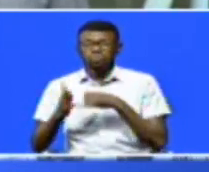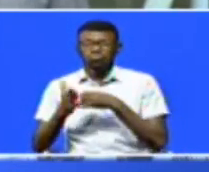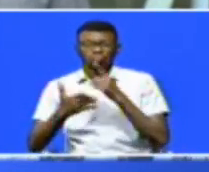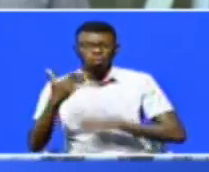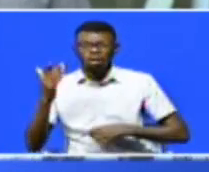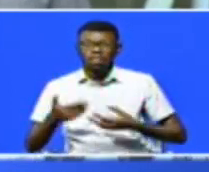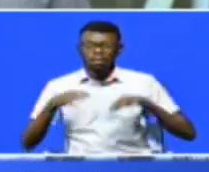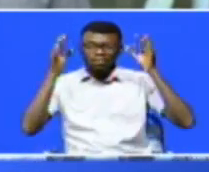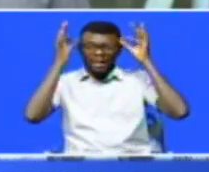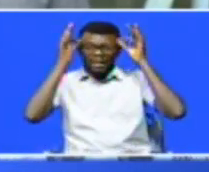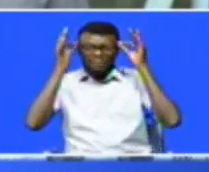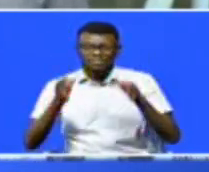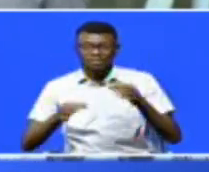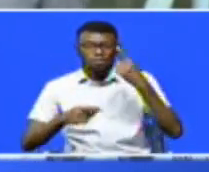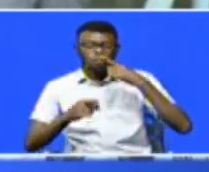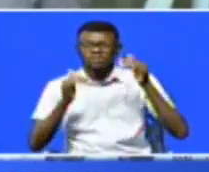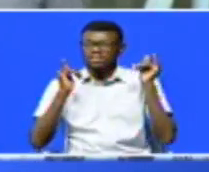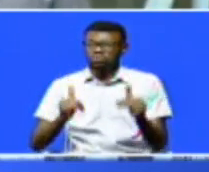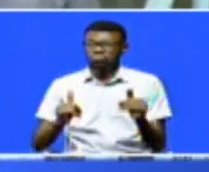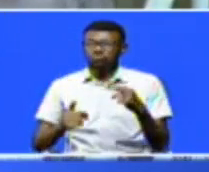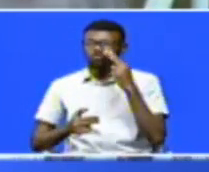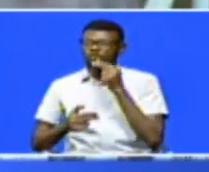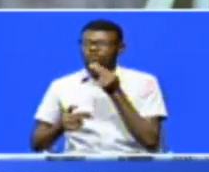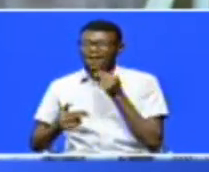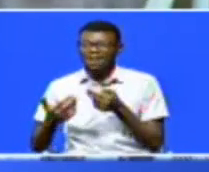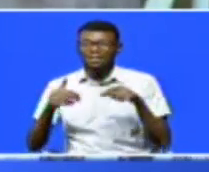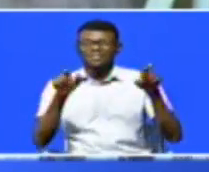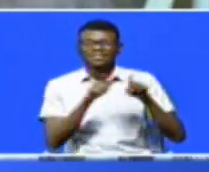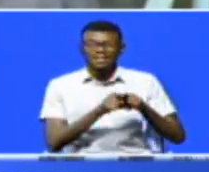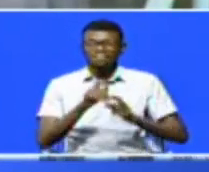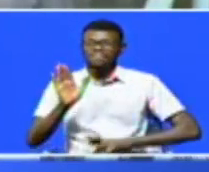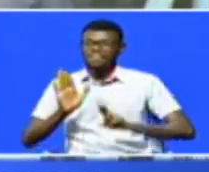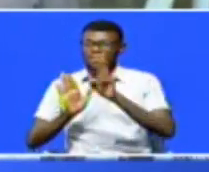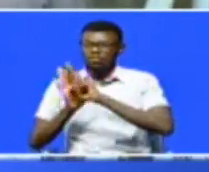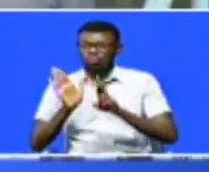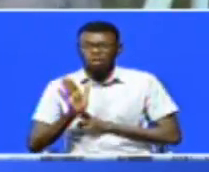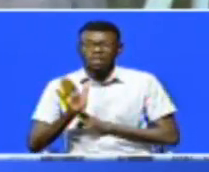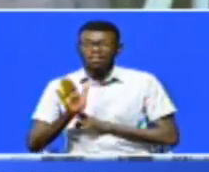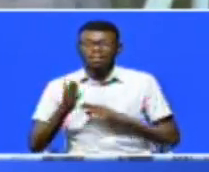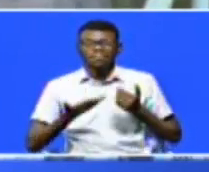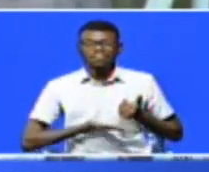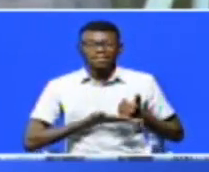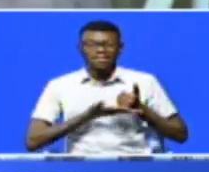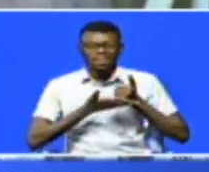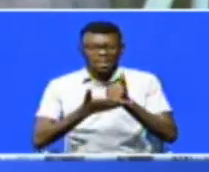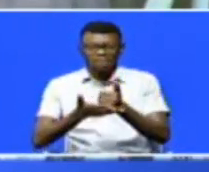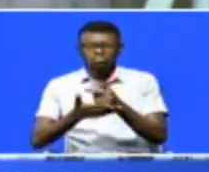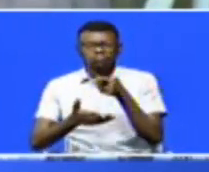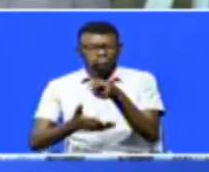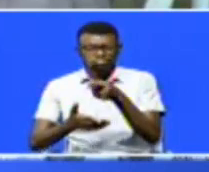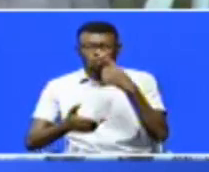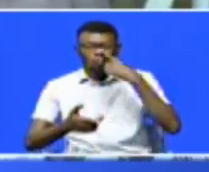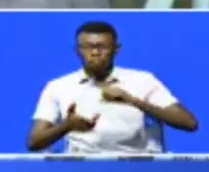determining a new policy for the sugar industry as well as regulations that would help implement that policy.